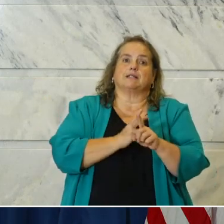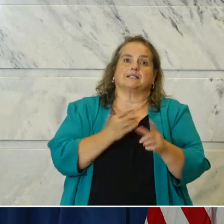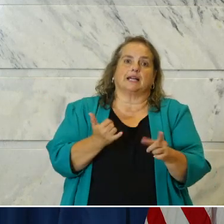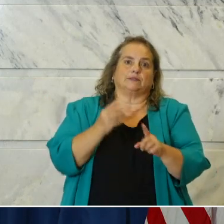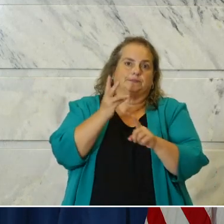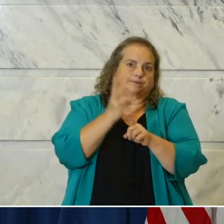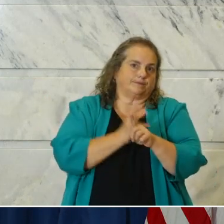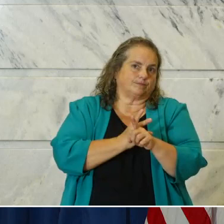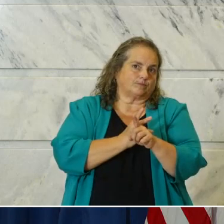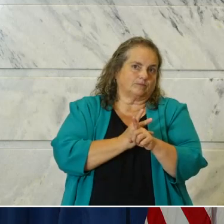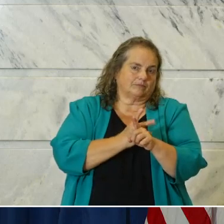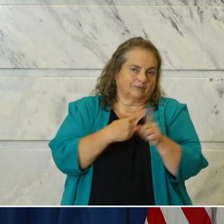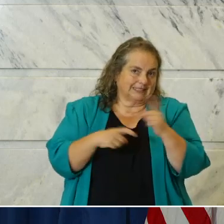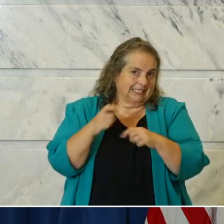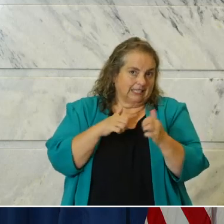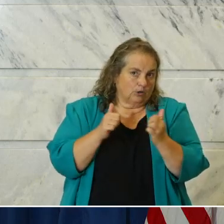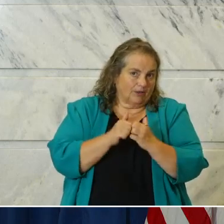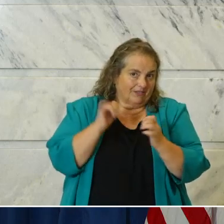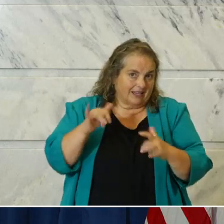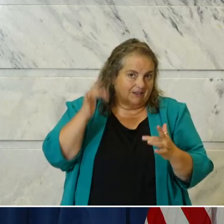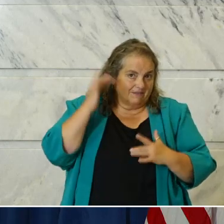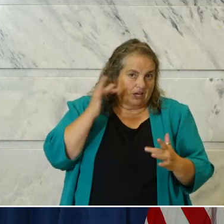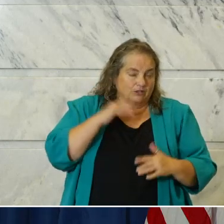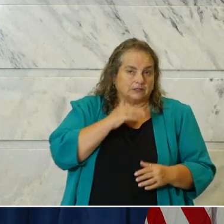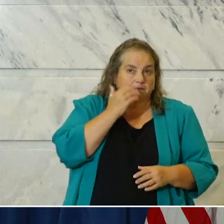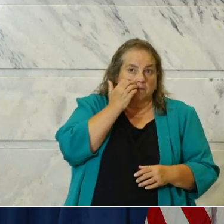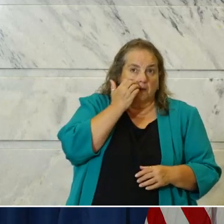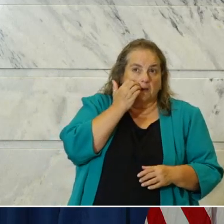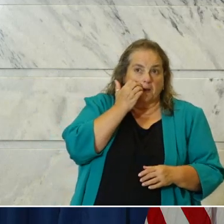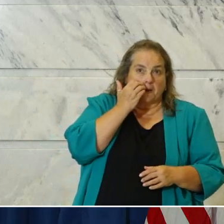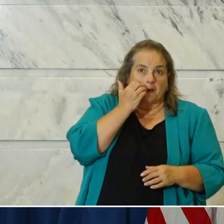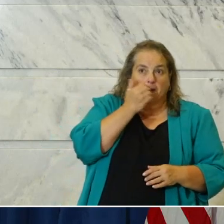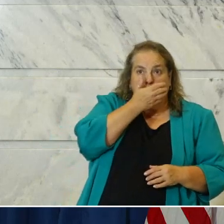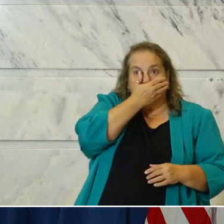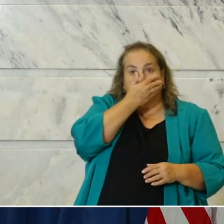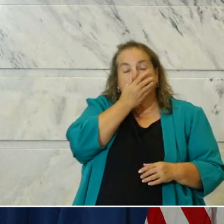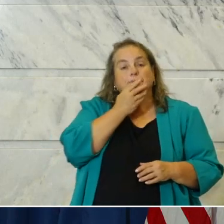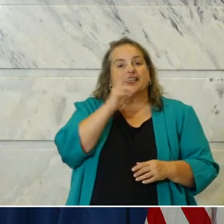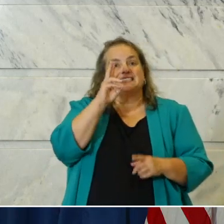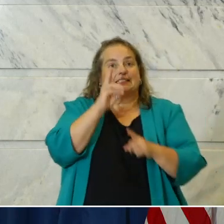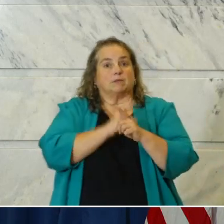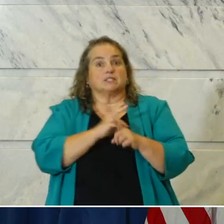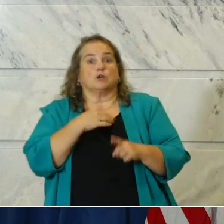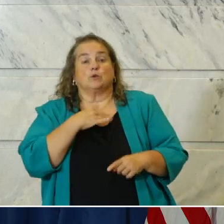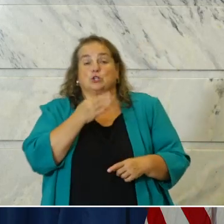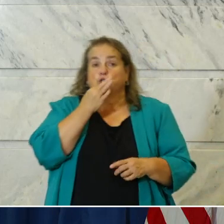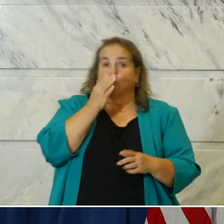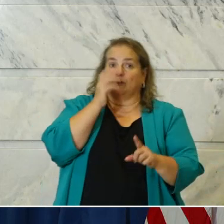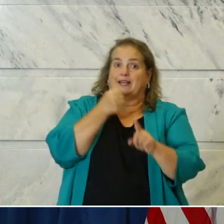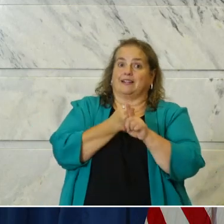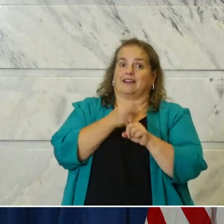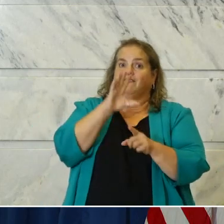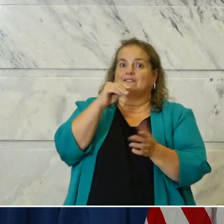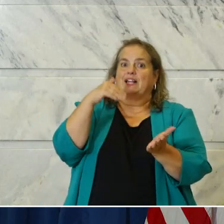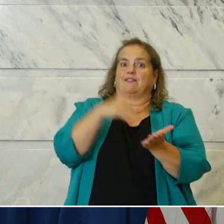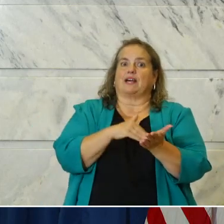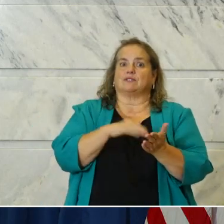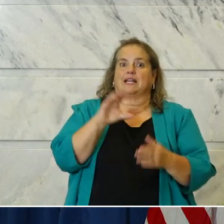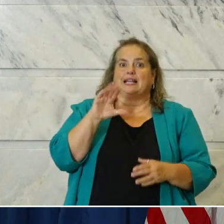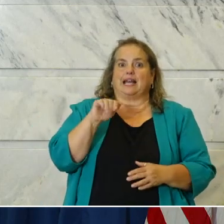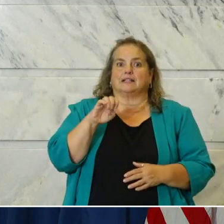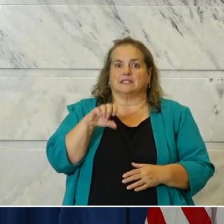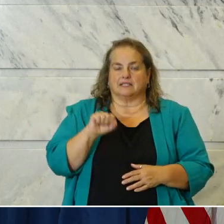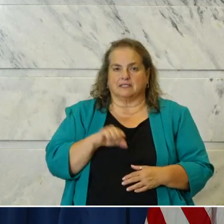6 months into dealing with this virus. 6 months, and we're about to hit 50,000 cases. 6 months, and we're coming up